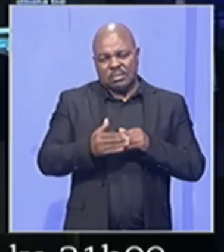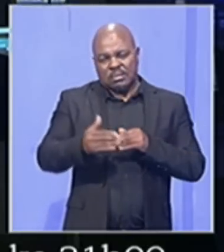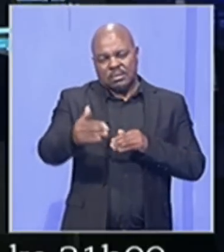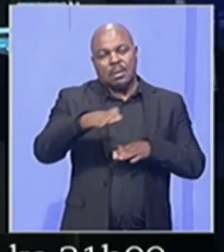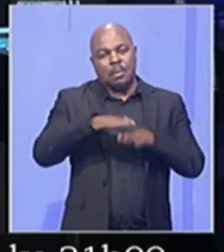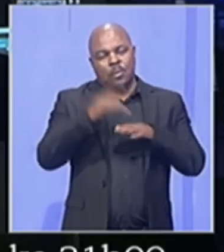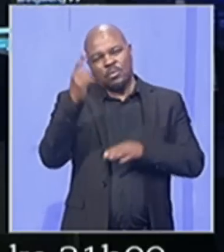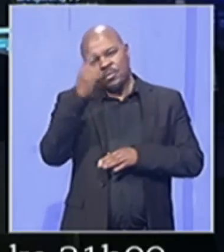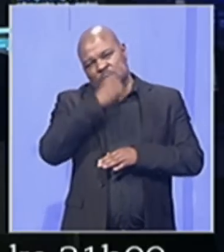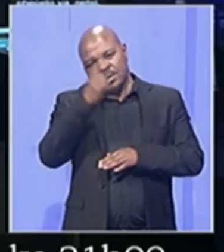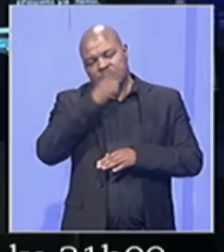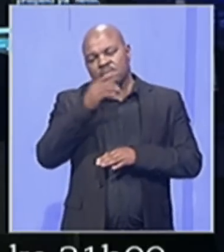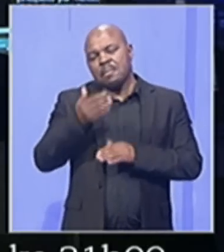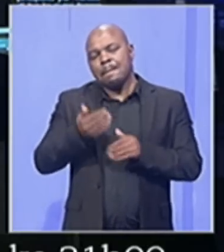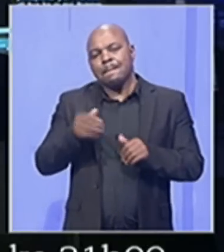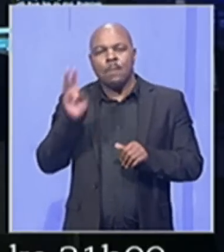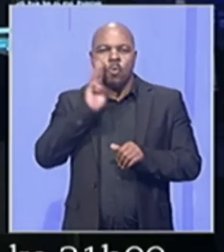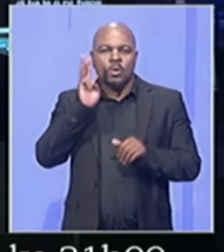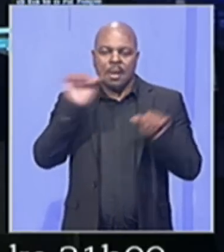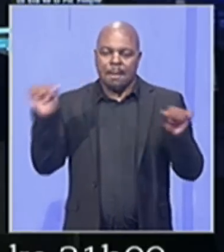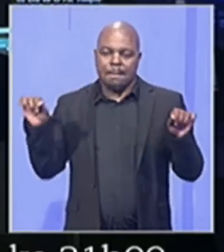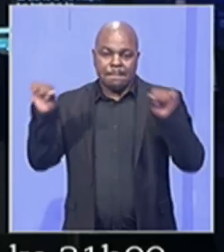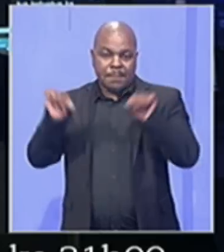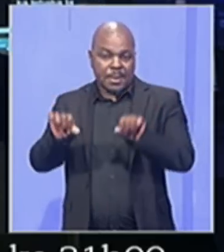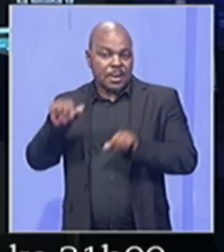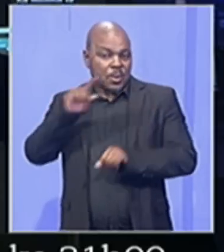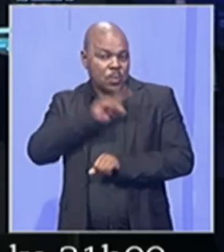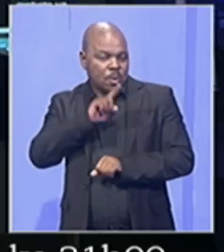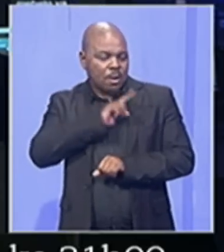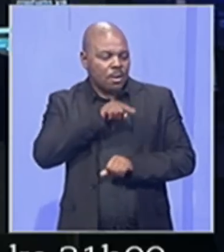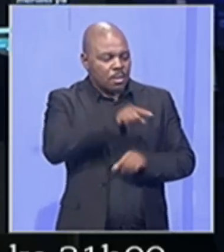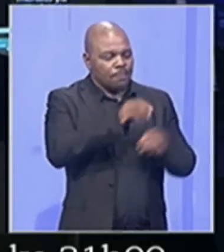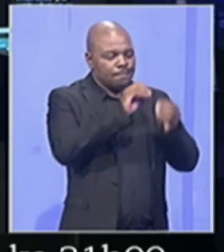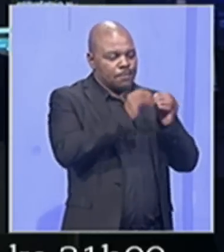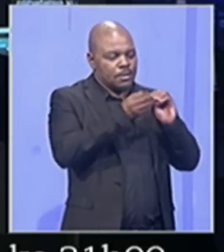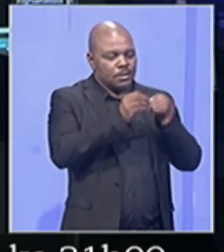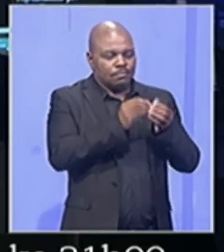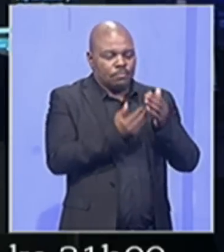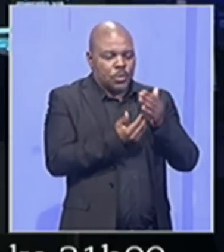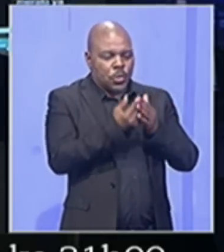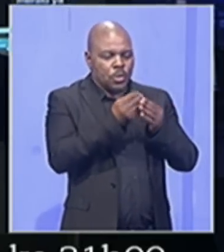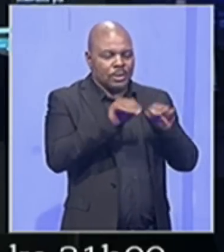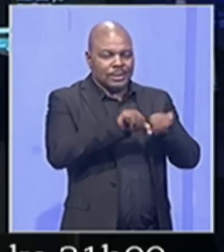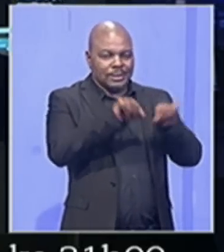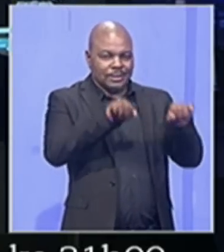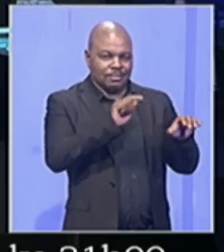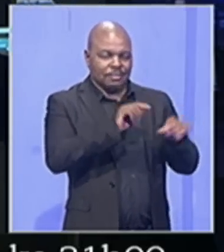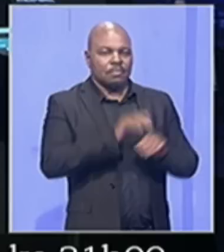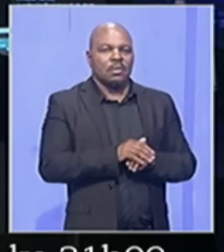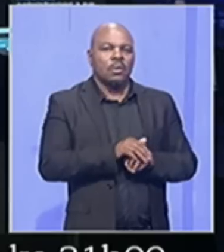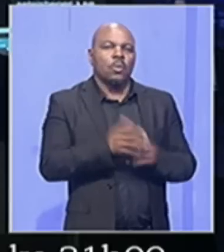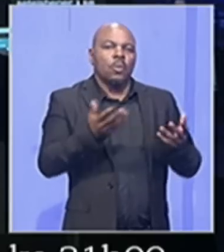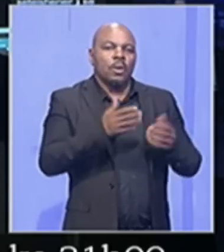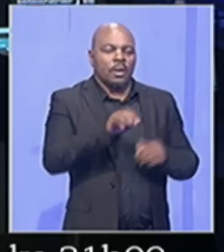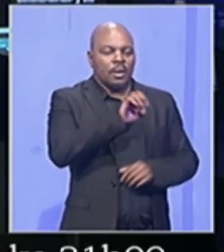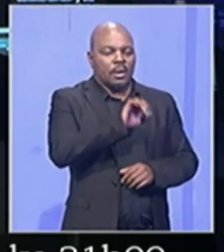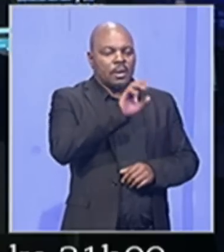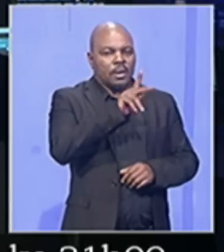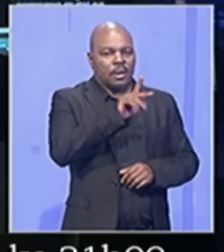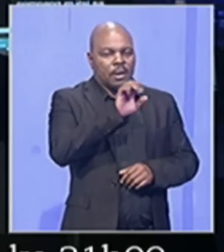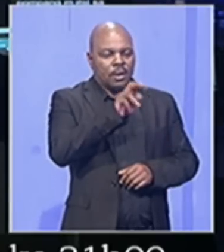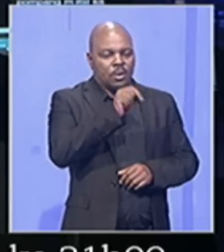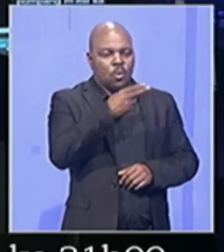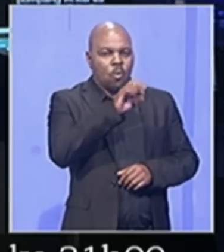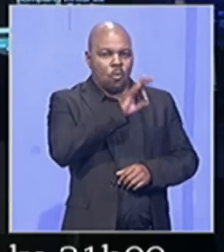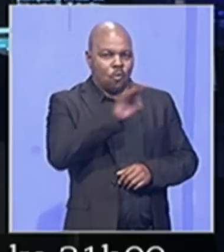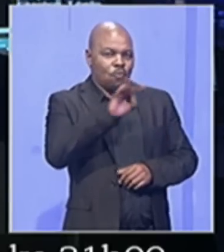metsi di ba le ona hape ka lebaka la mehato ya ntjhafatso ya meralo ya motheo. Stationeng se pompa metsi sa Aikenhof